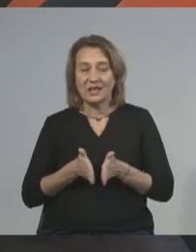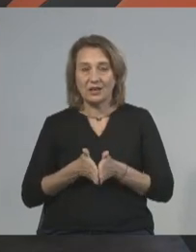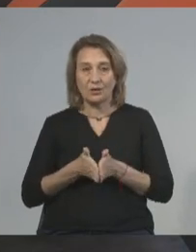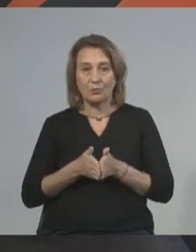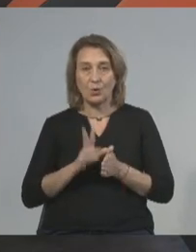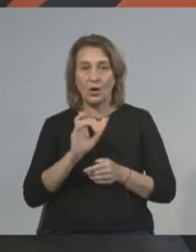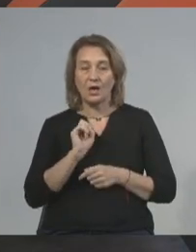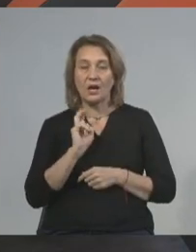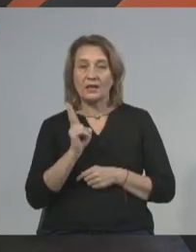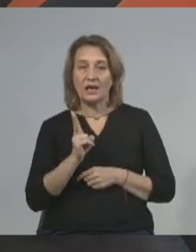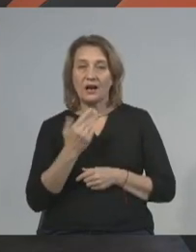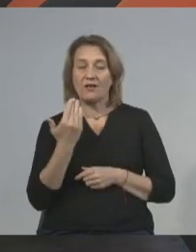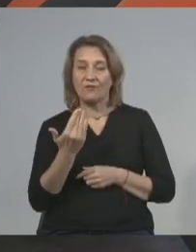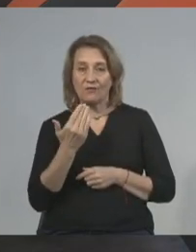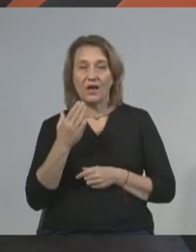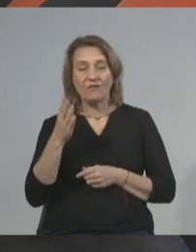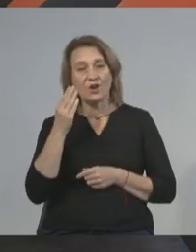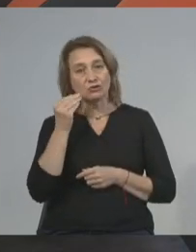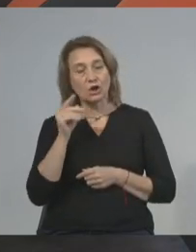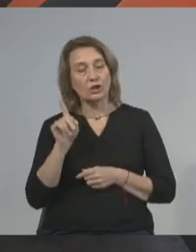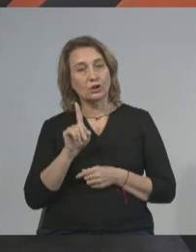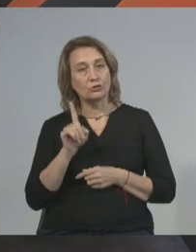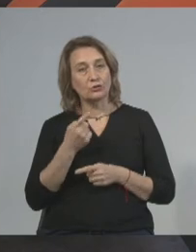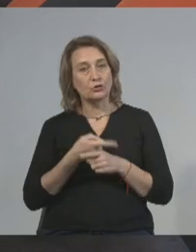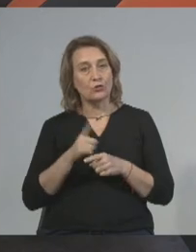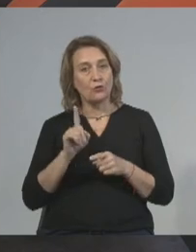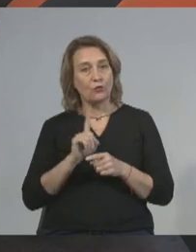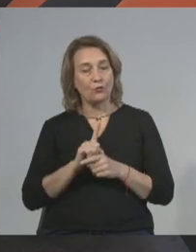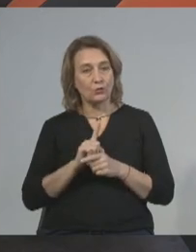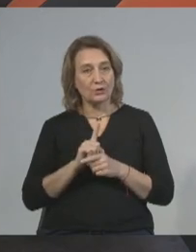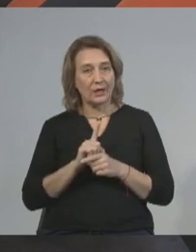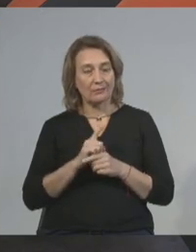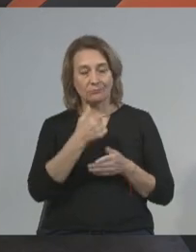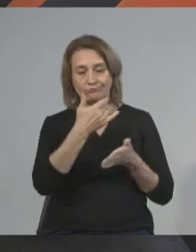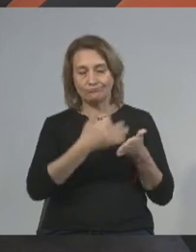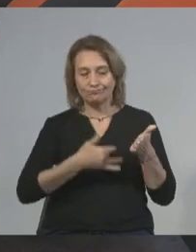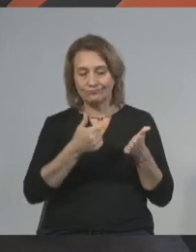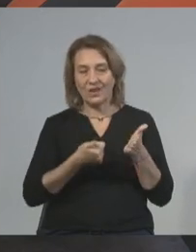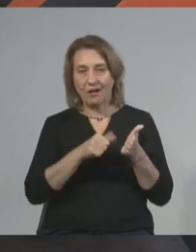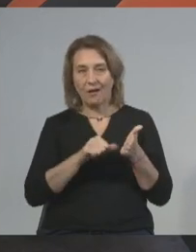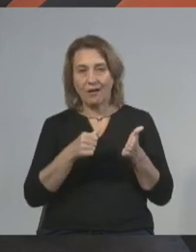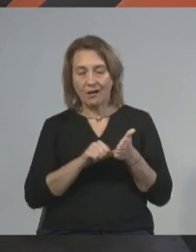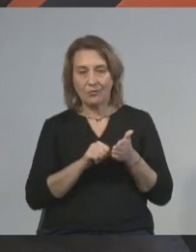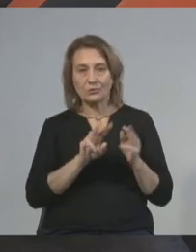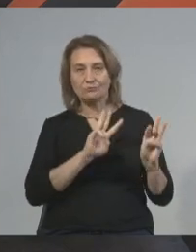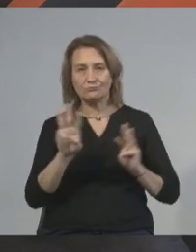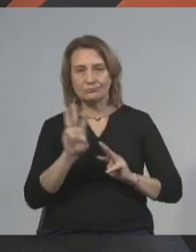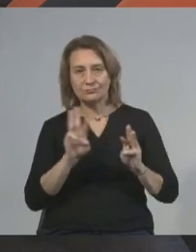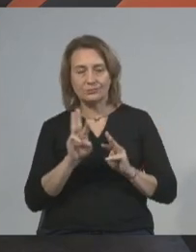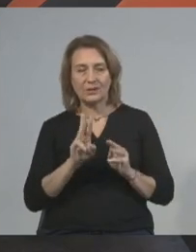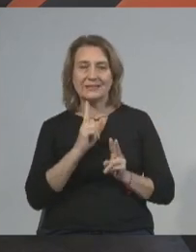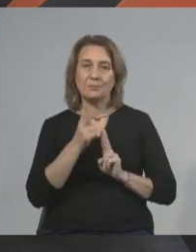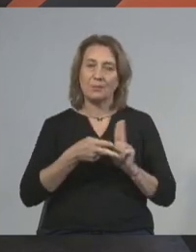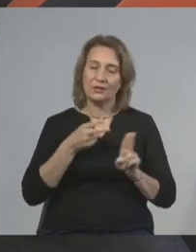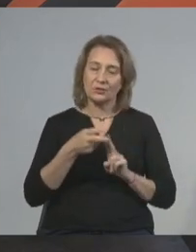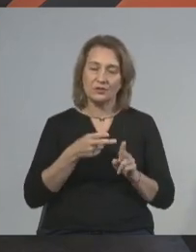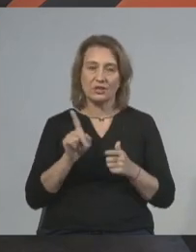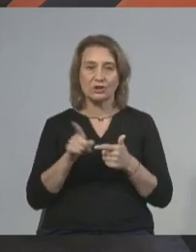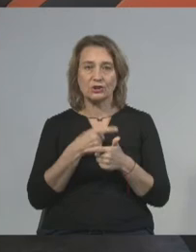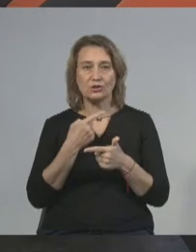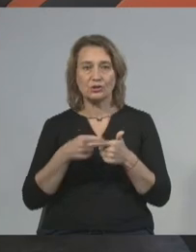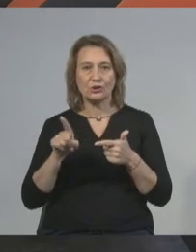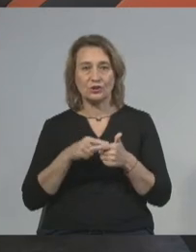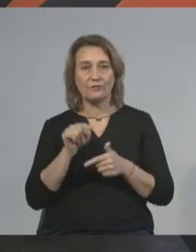this accounts trolls and bots accounts they're changing uh and changing their operation